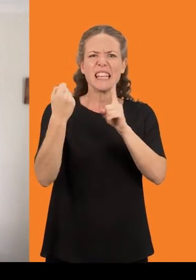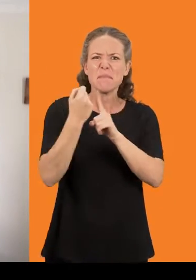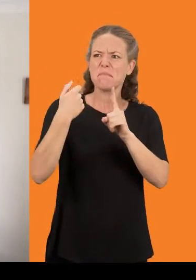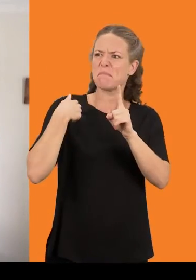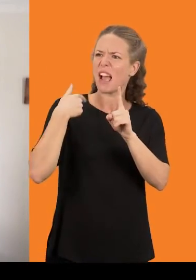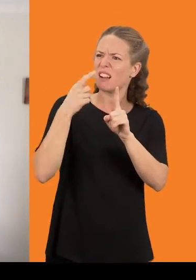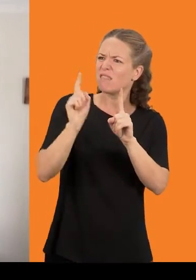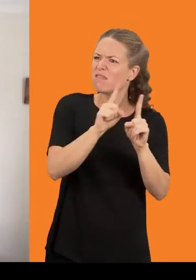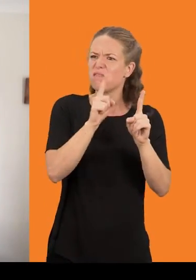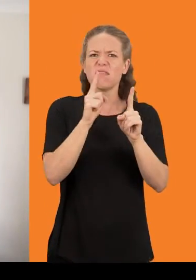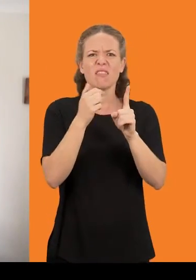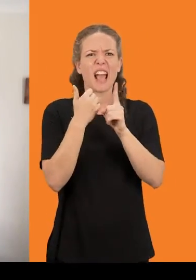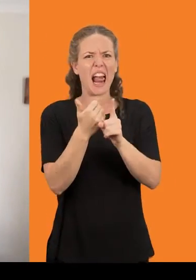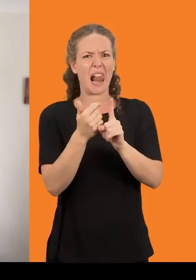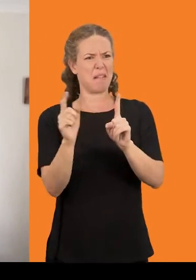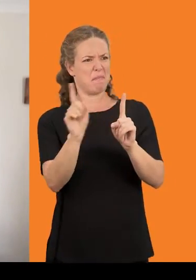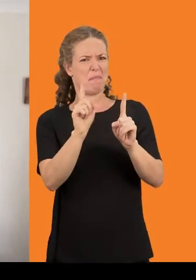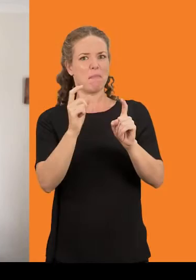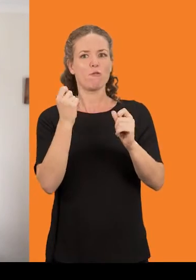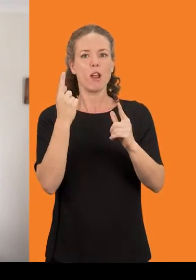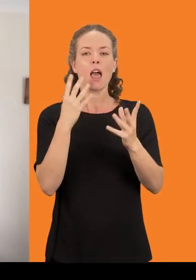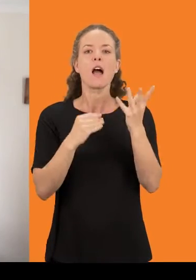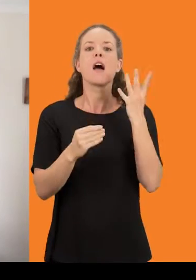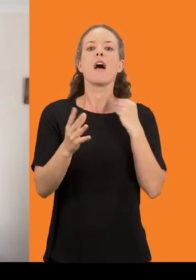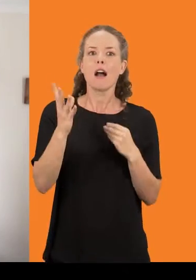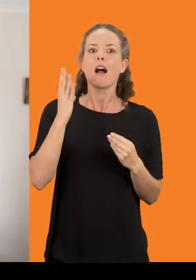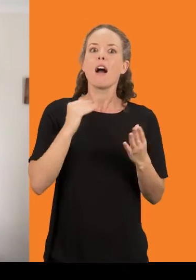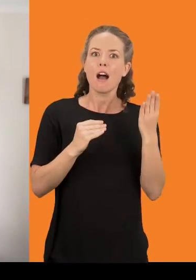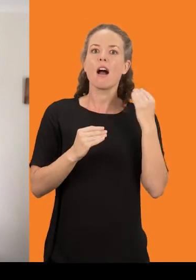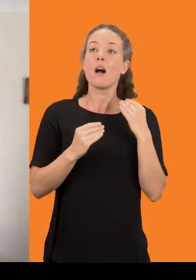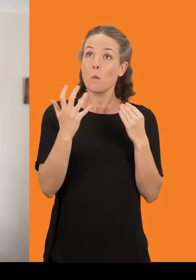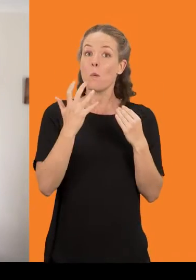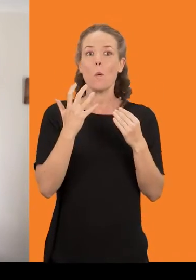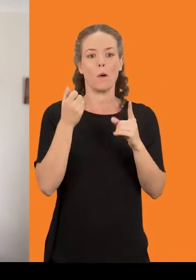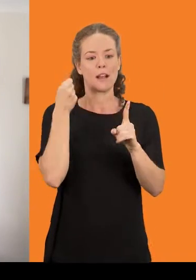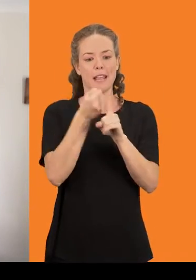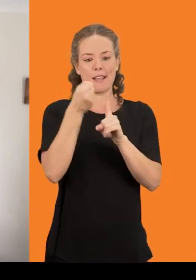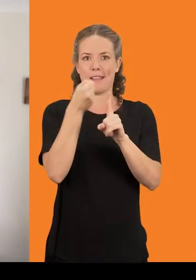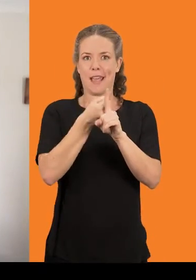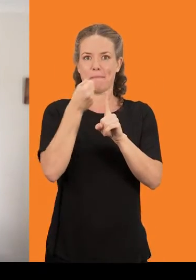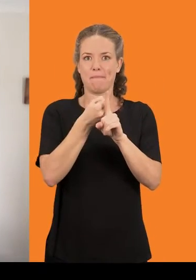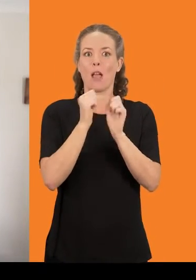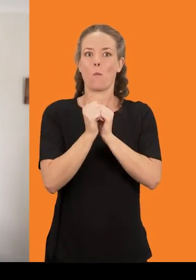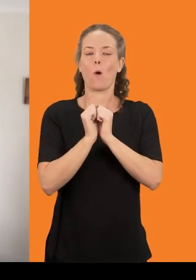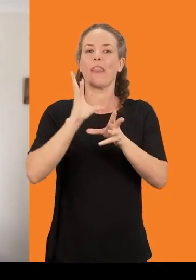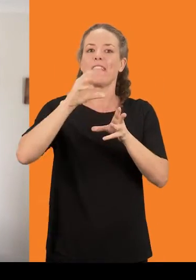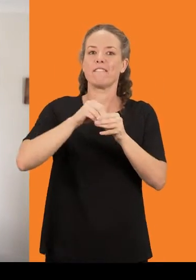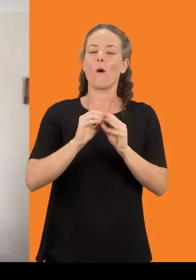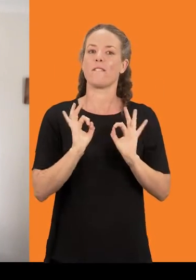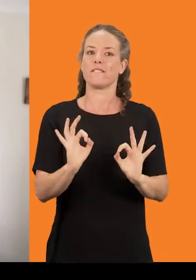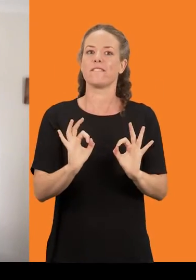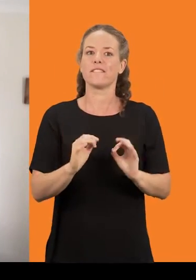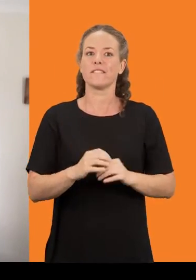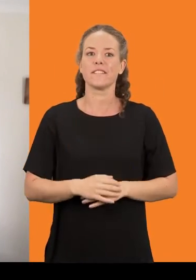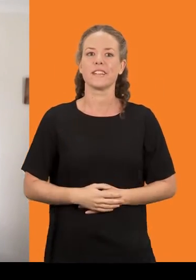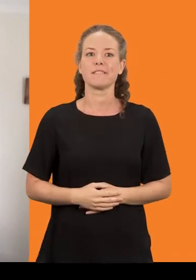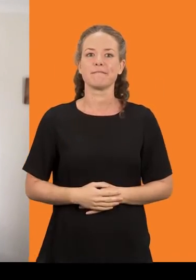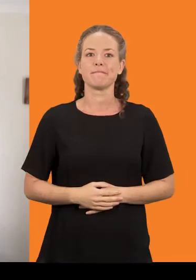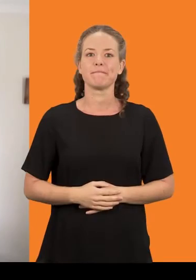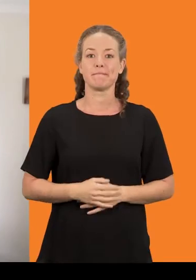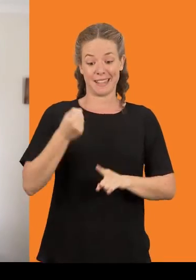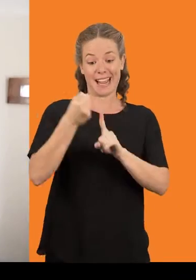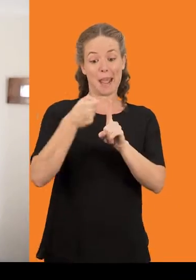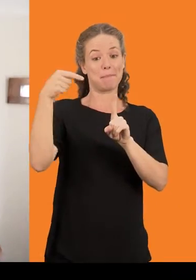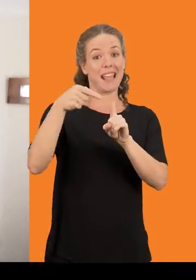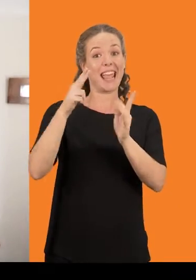how this could help and how this could affect me. However, over time, I came to realise that it's actually a great way in getting involved with issues that